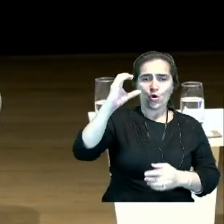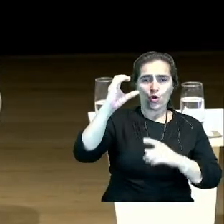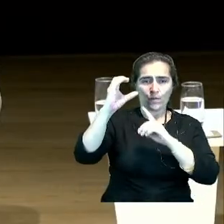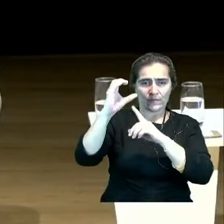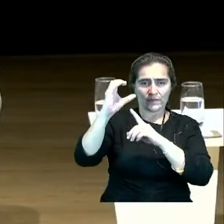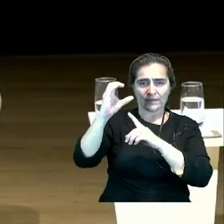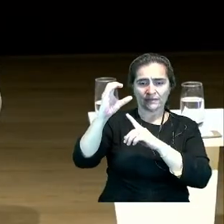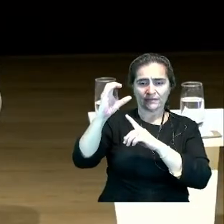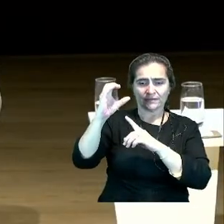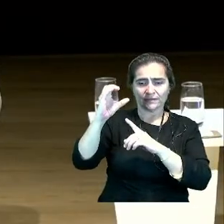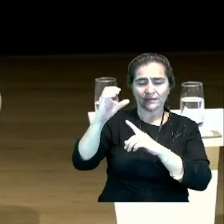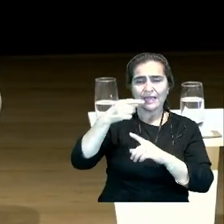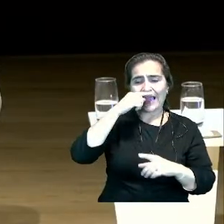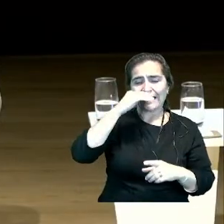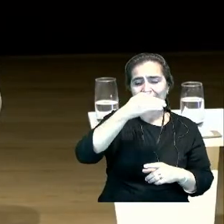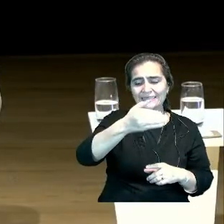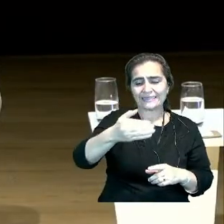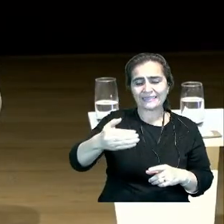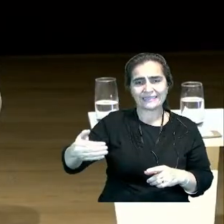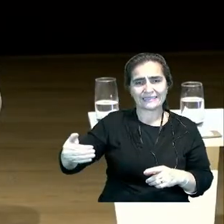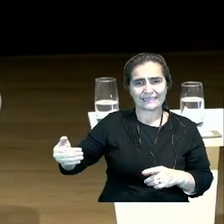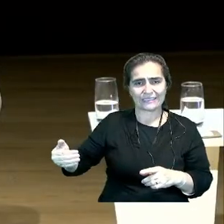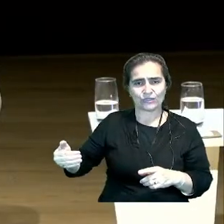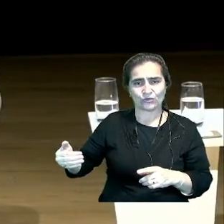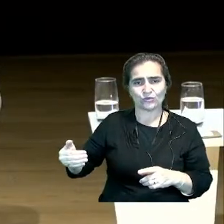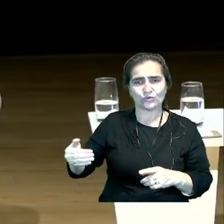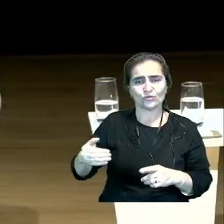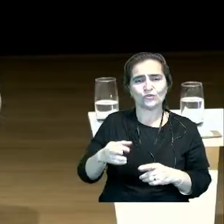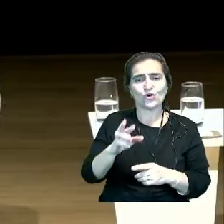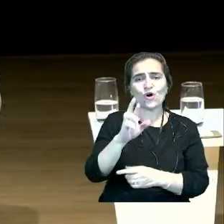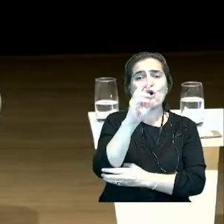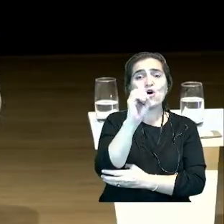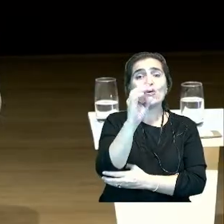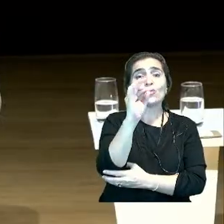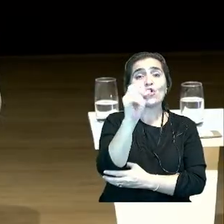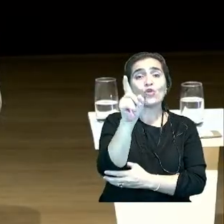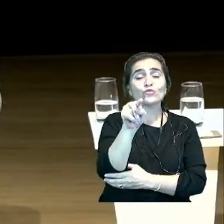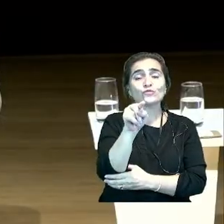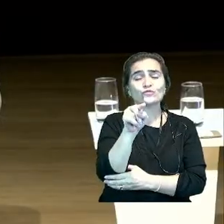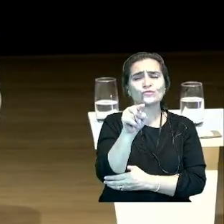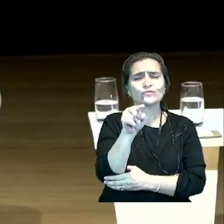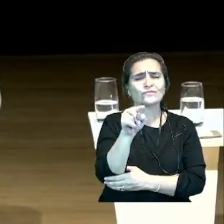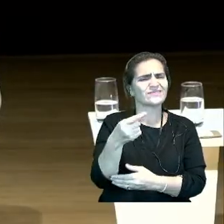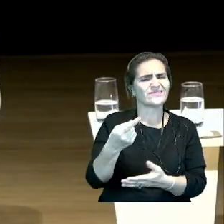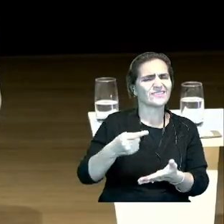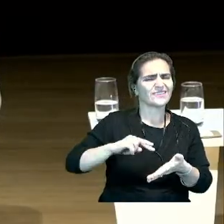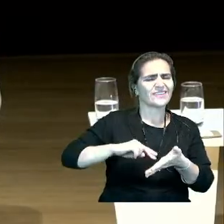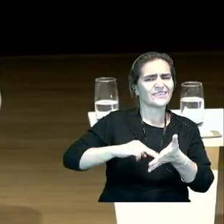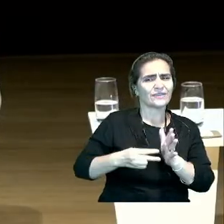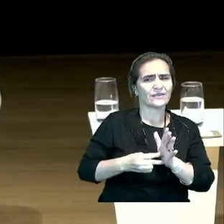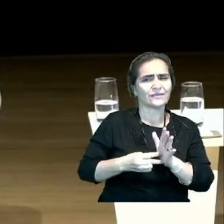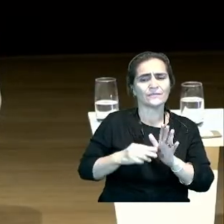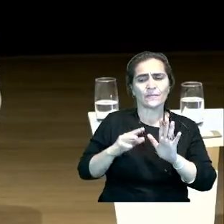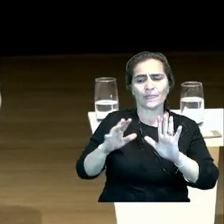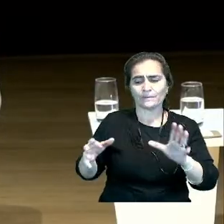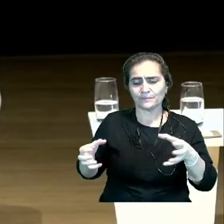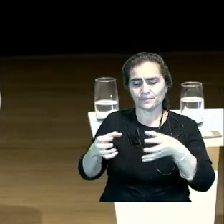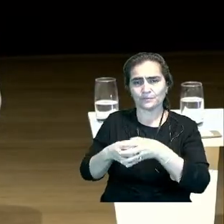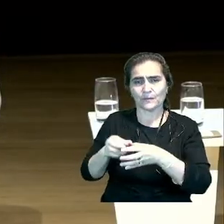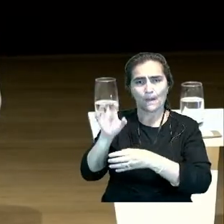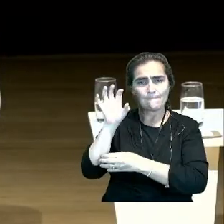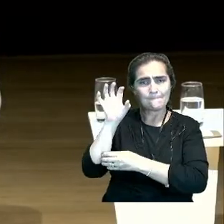president has a different type of power, but Colombia is a country of broken children, socioeconomically